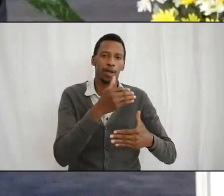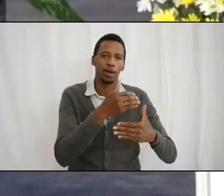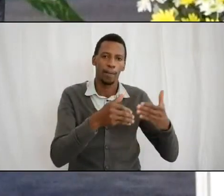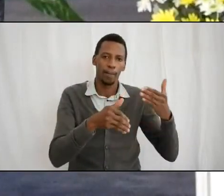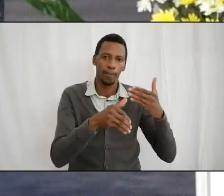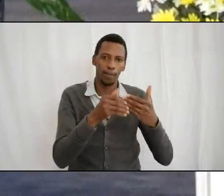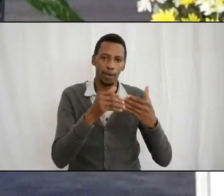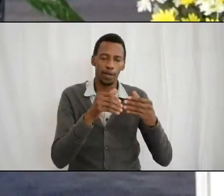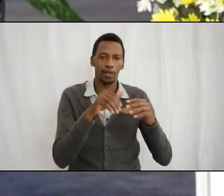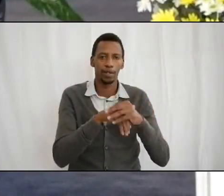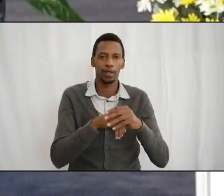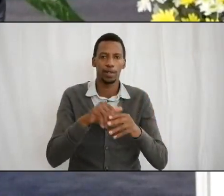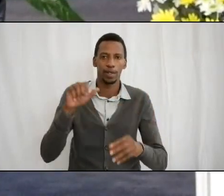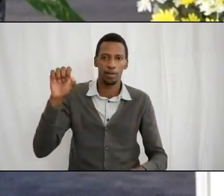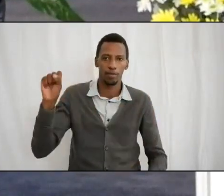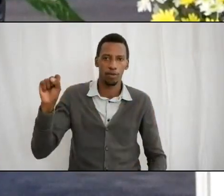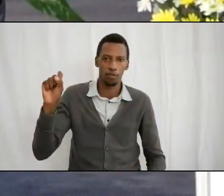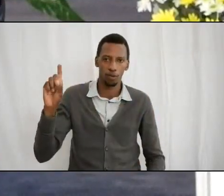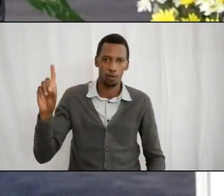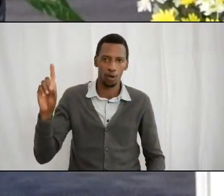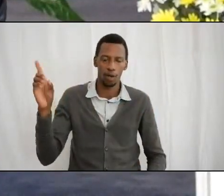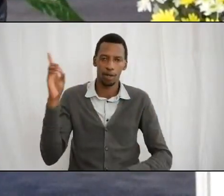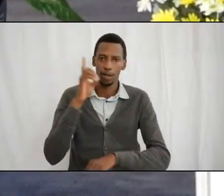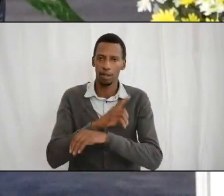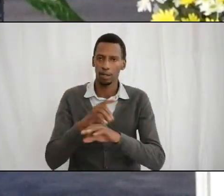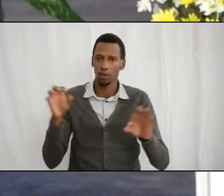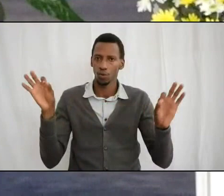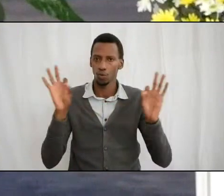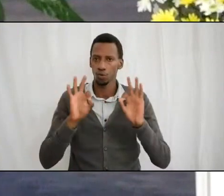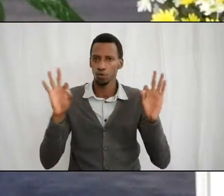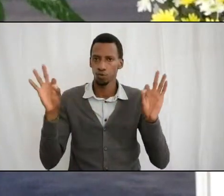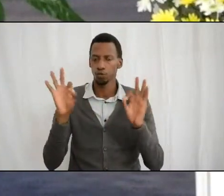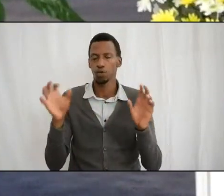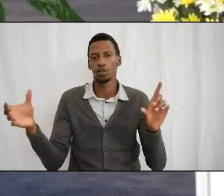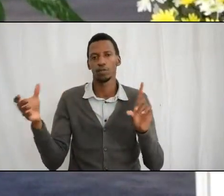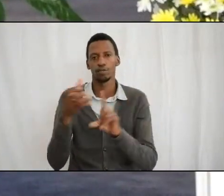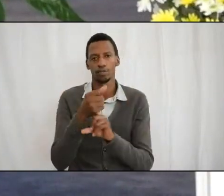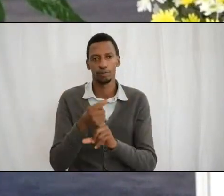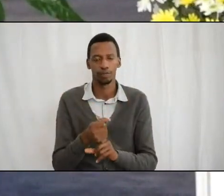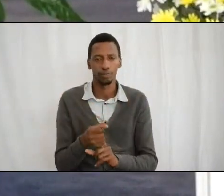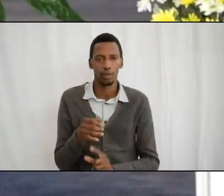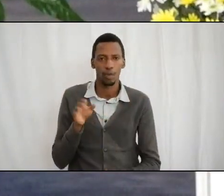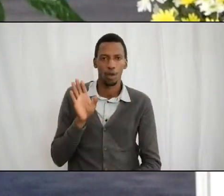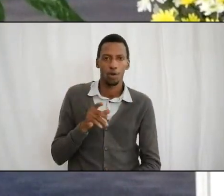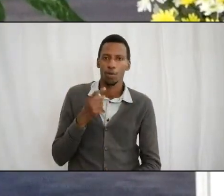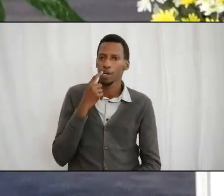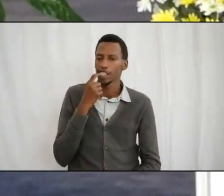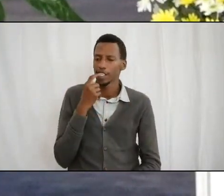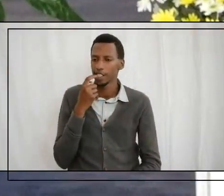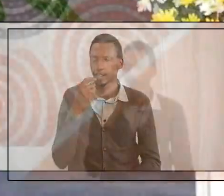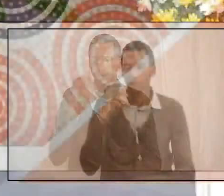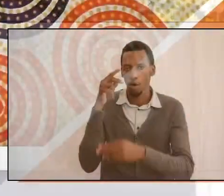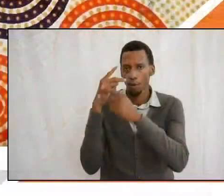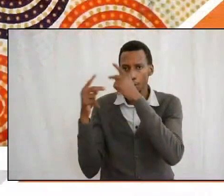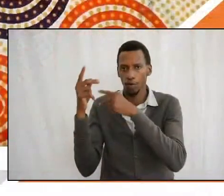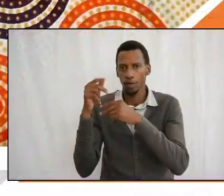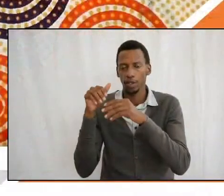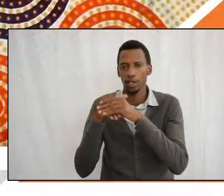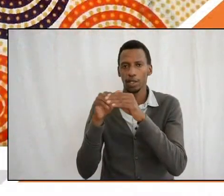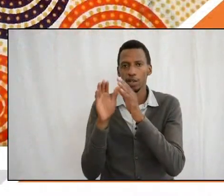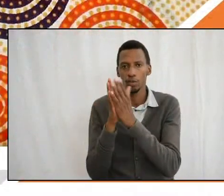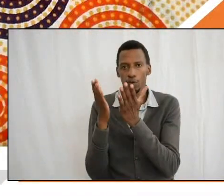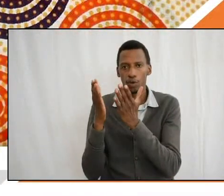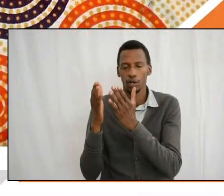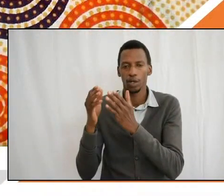marvel of accomplishment. Ellen White, in the book Christ Triumphant, page